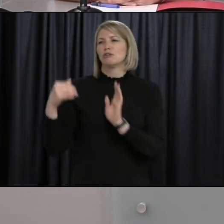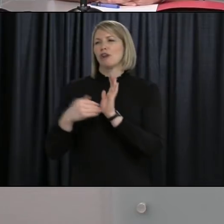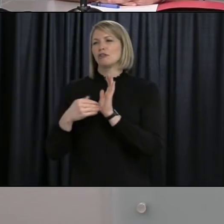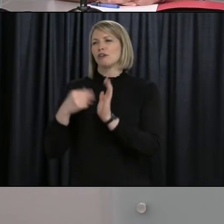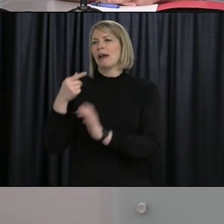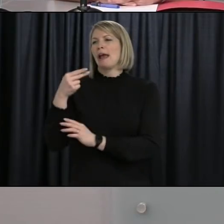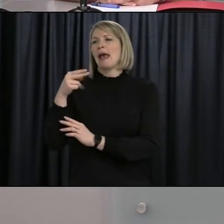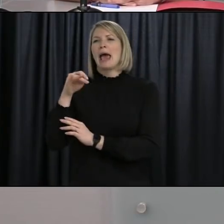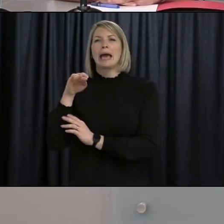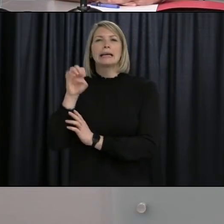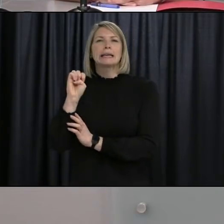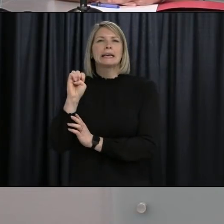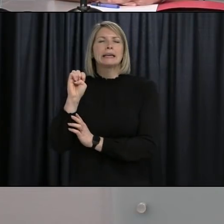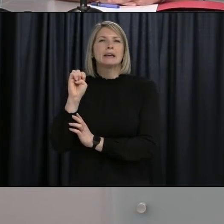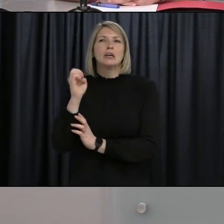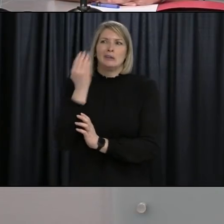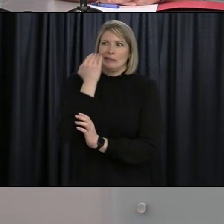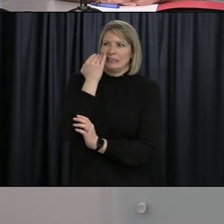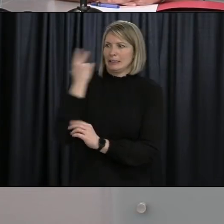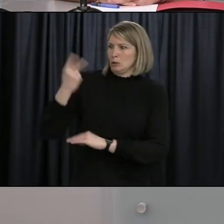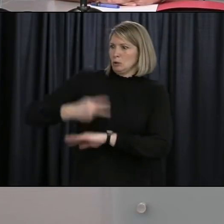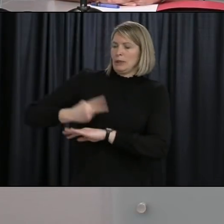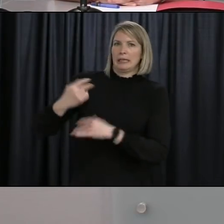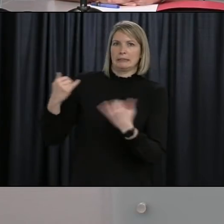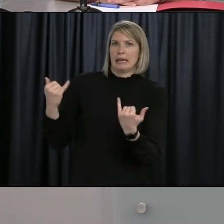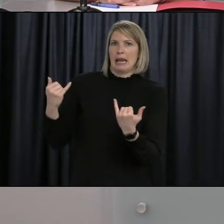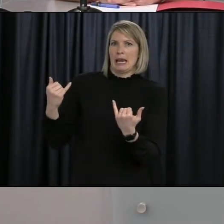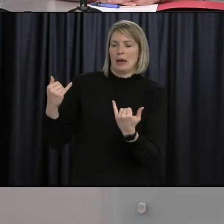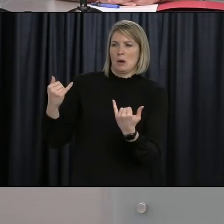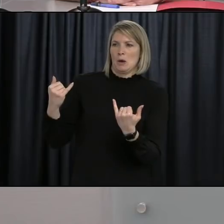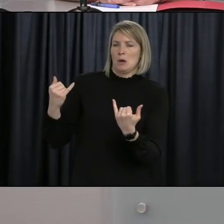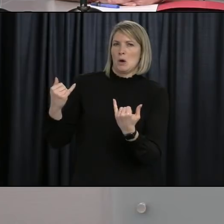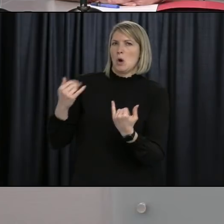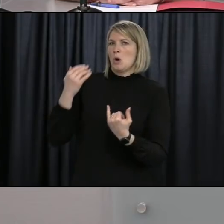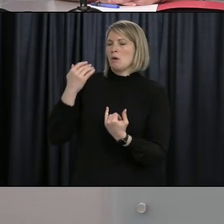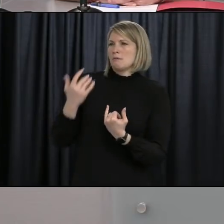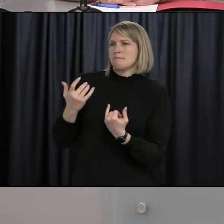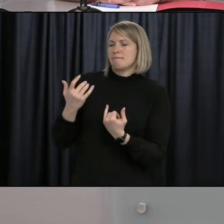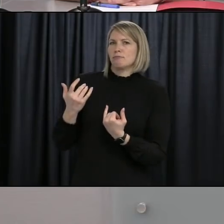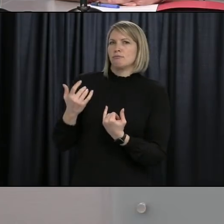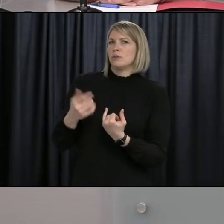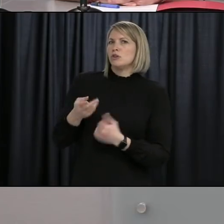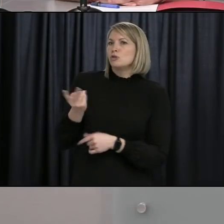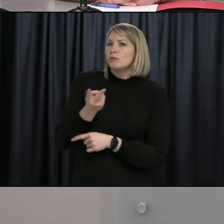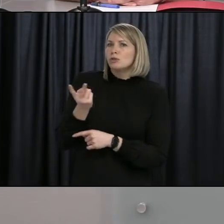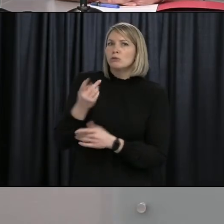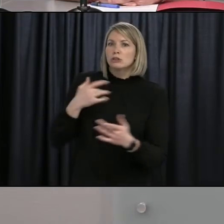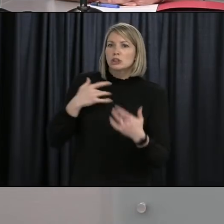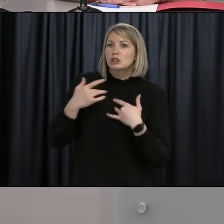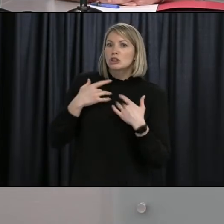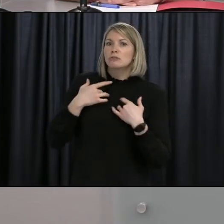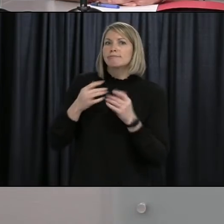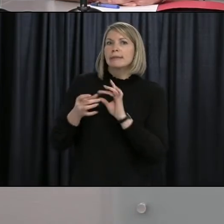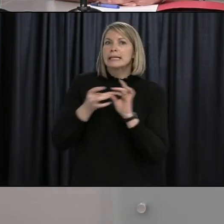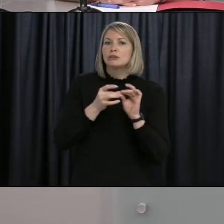situation of the last 2 days that made you both want to leave the campaign trail to be at these briefings, and what should people read into